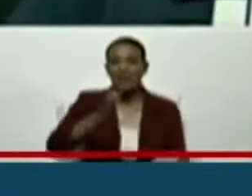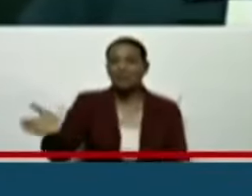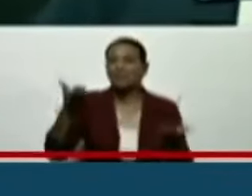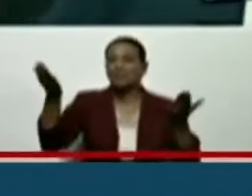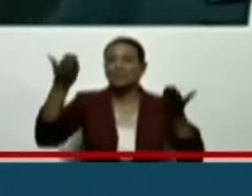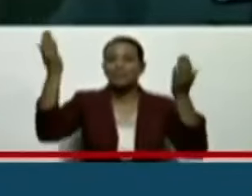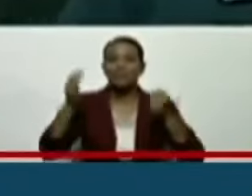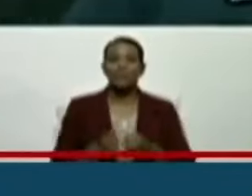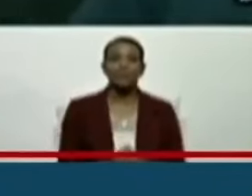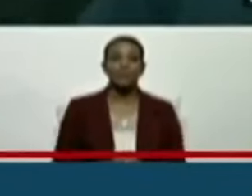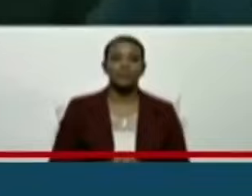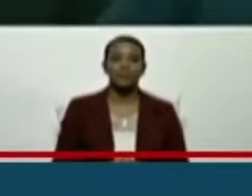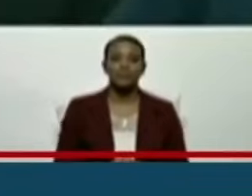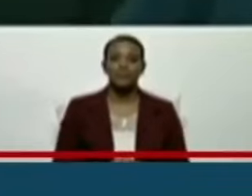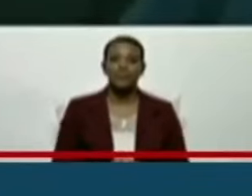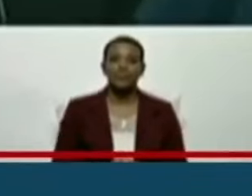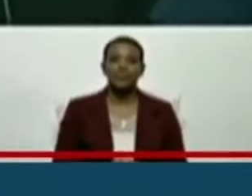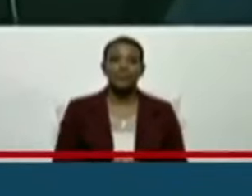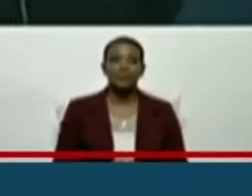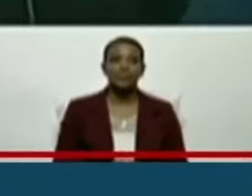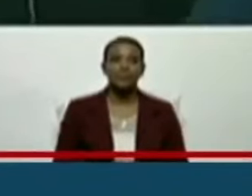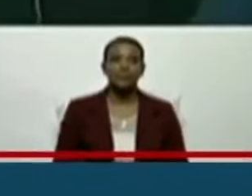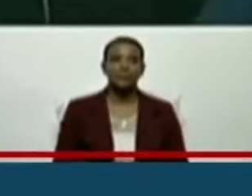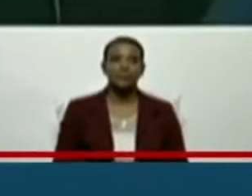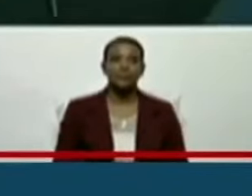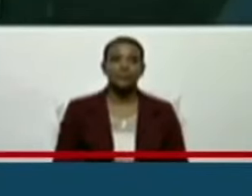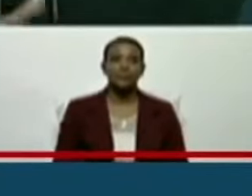and popular democracy.